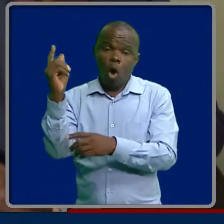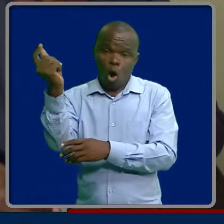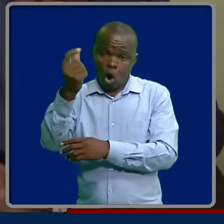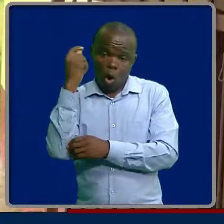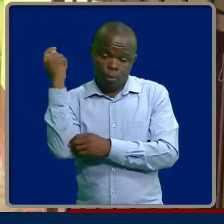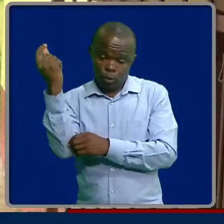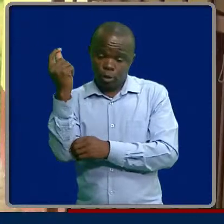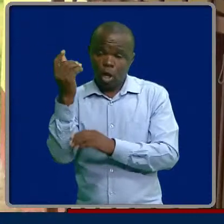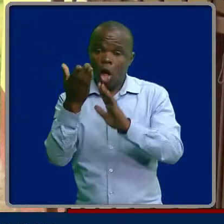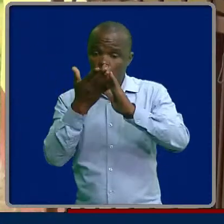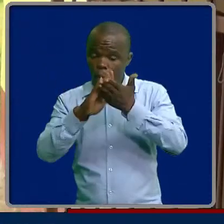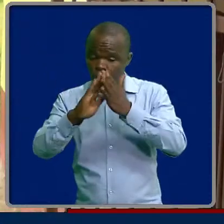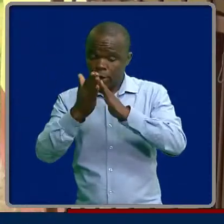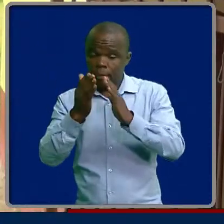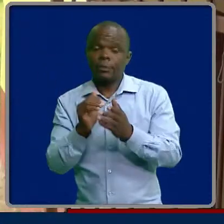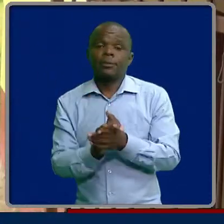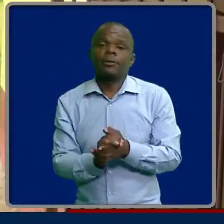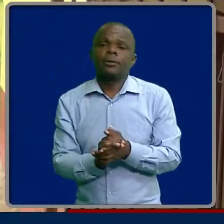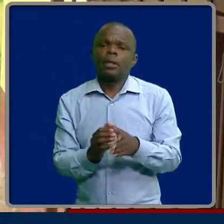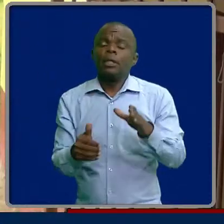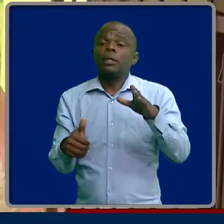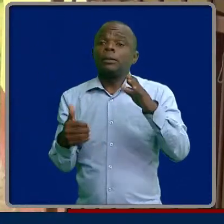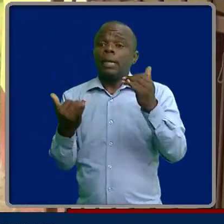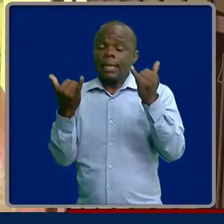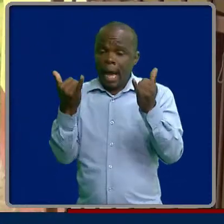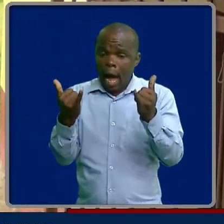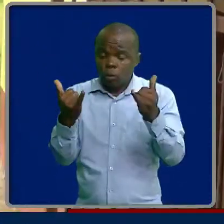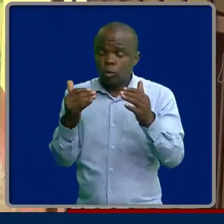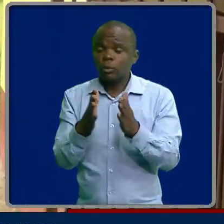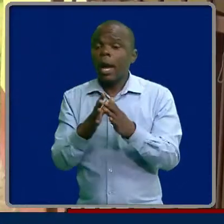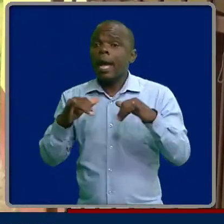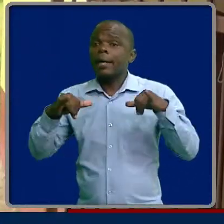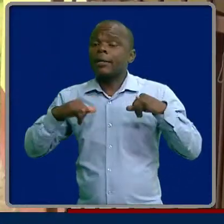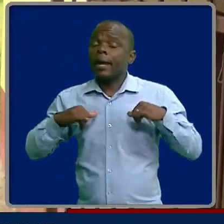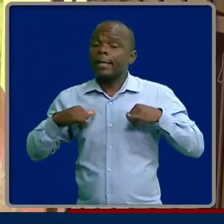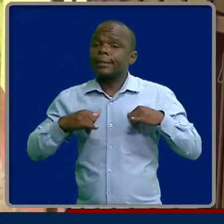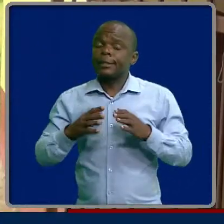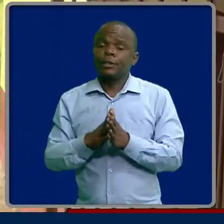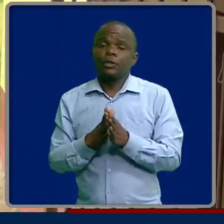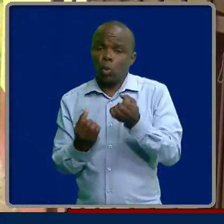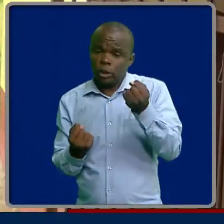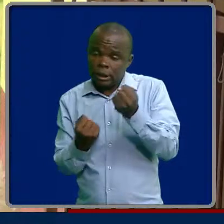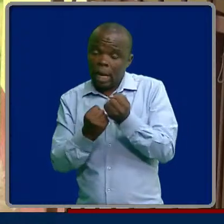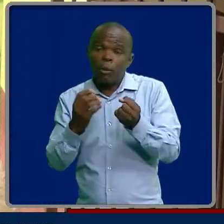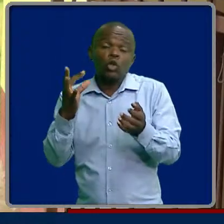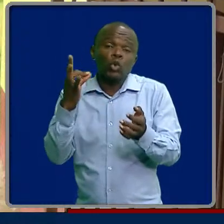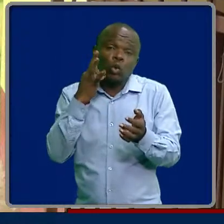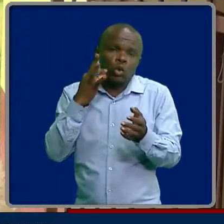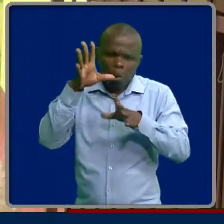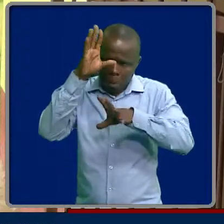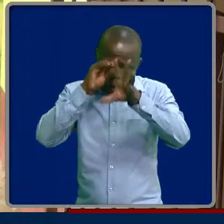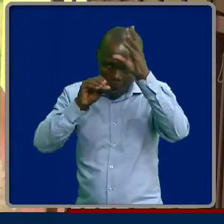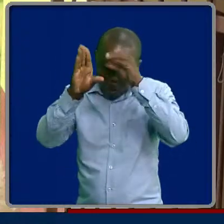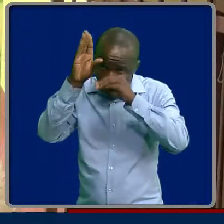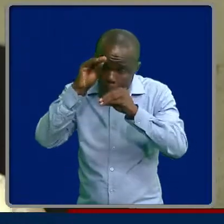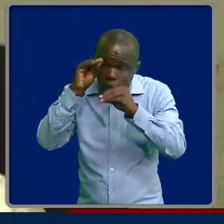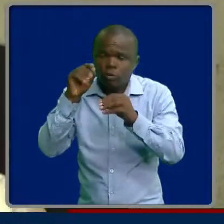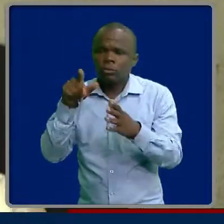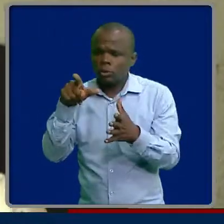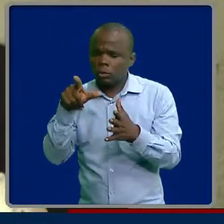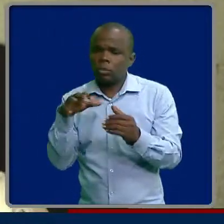step in the right direction to empower young people with knowledge on how to tap into the opportunities available through the